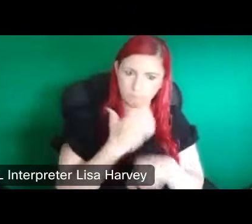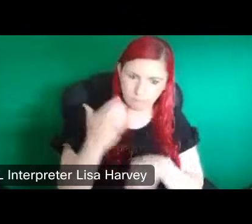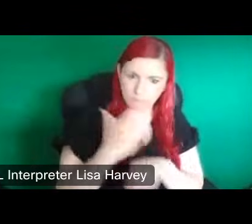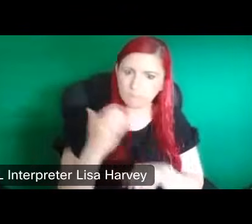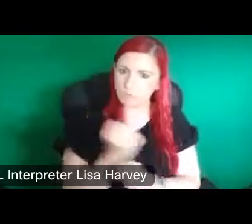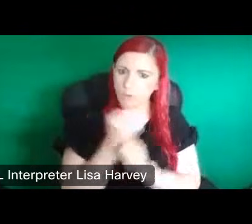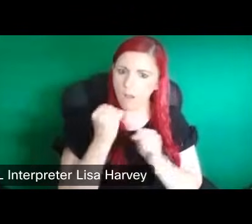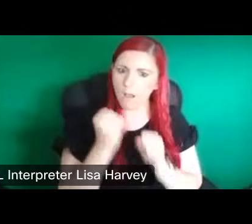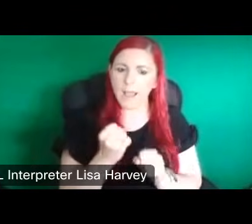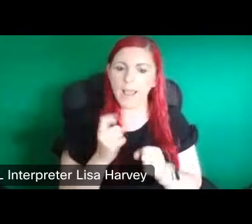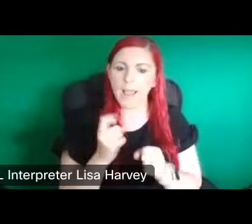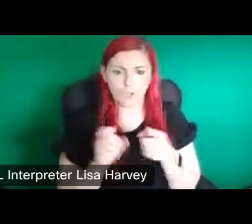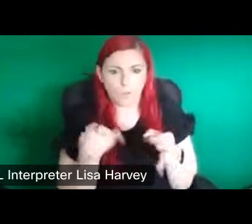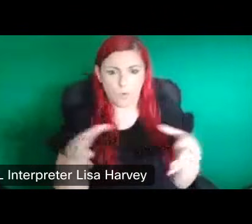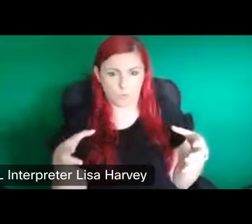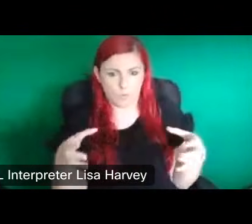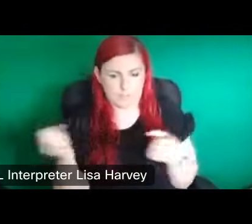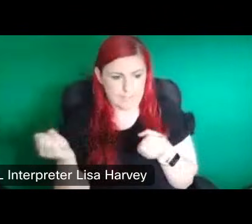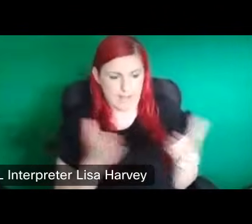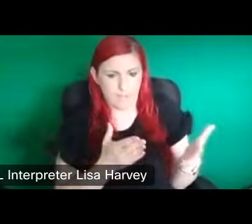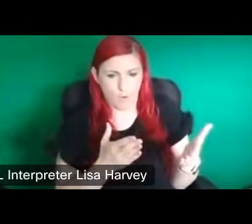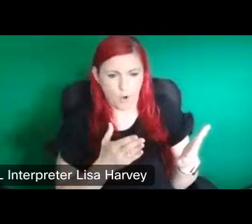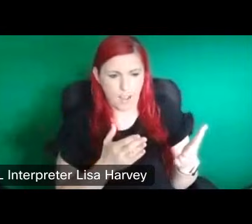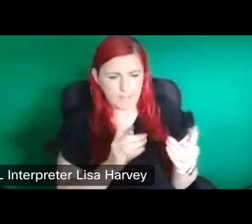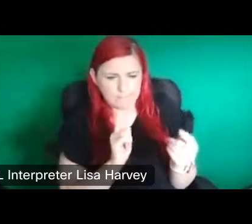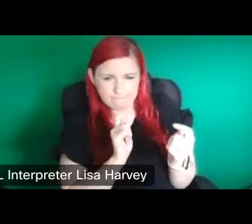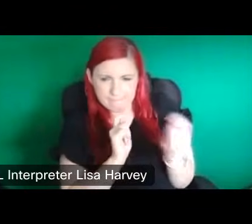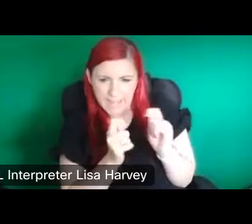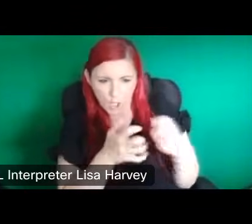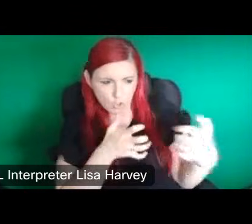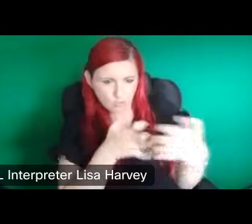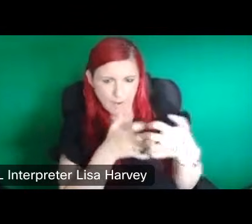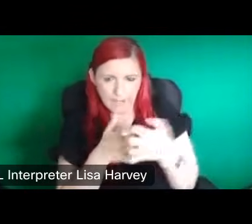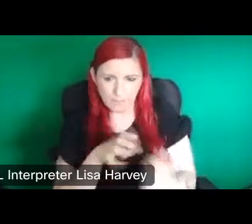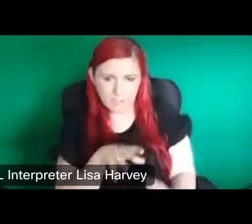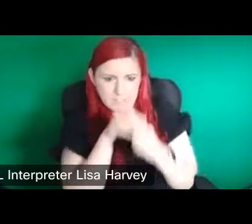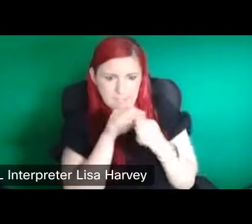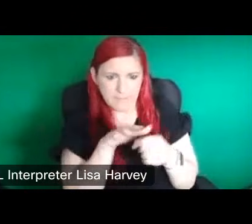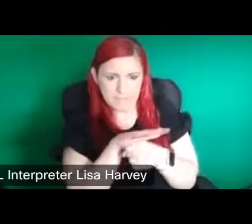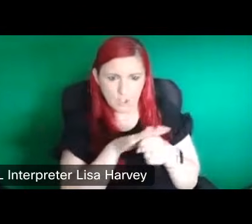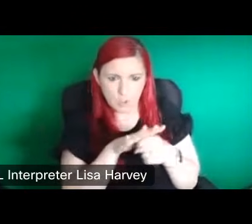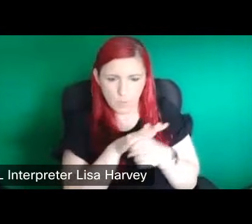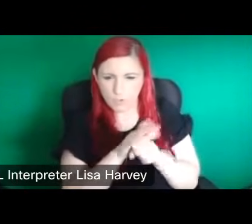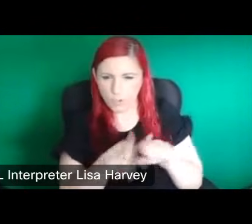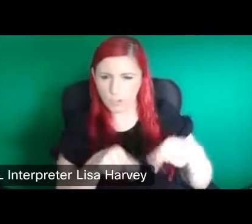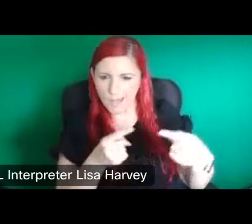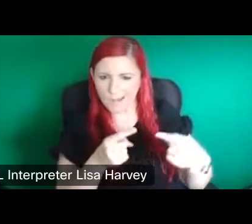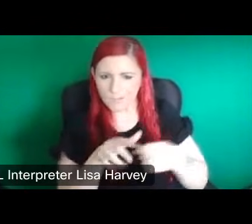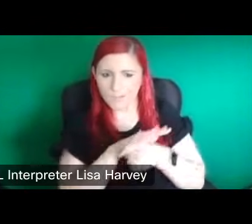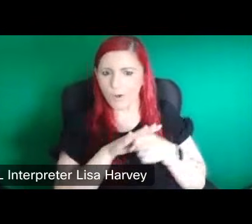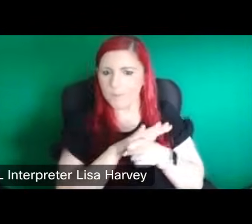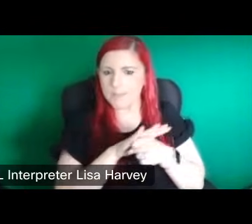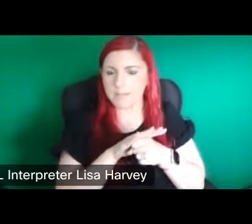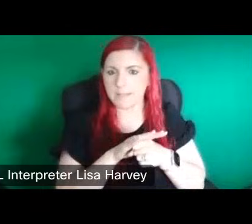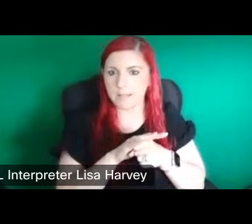course, we do deliver bespoke training for particular incidents and particularly challenging circumstances, and that's always available